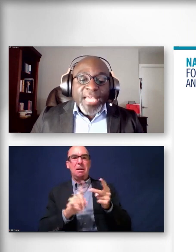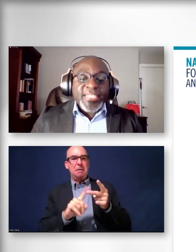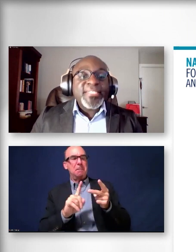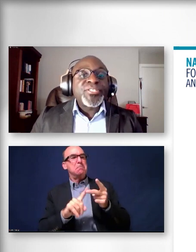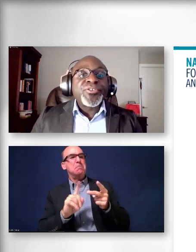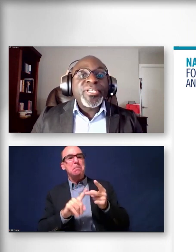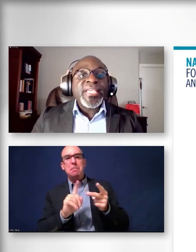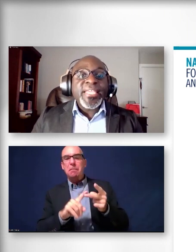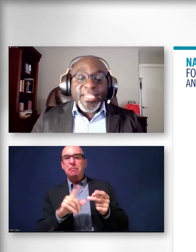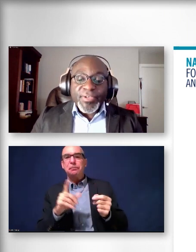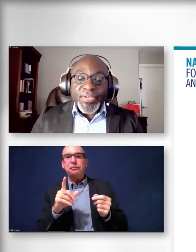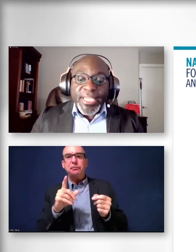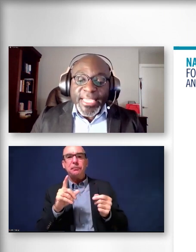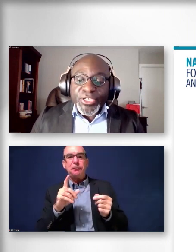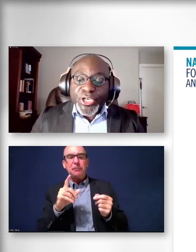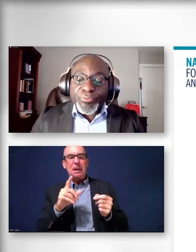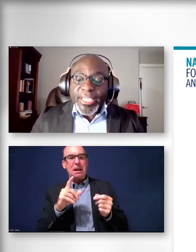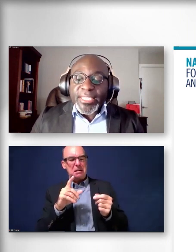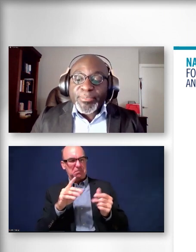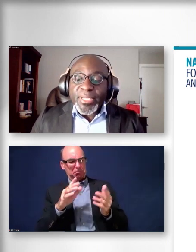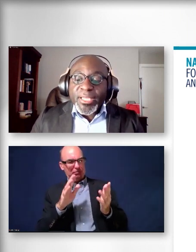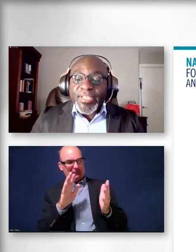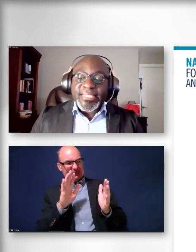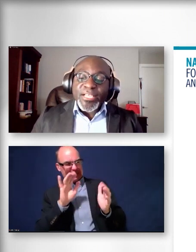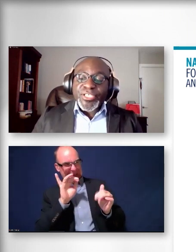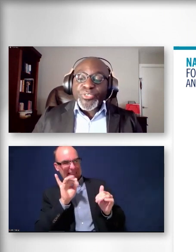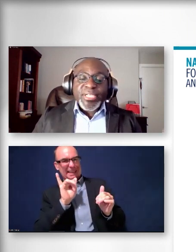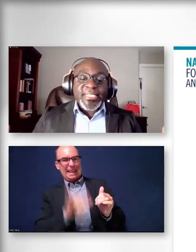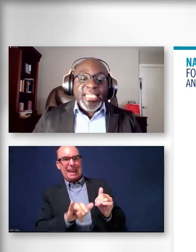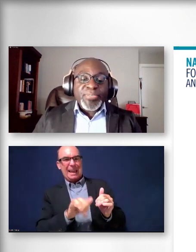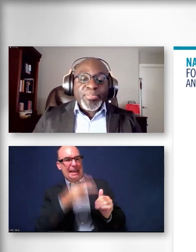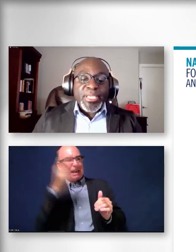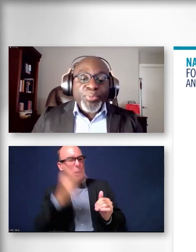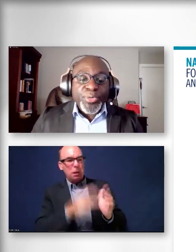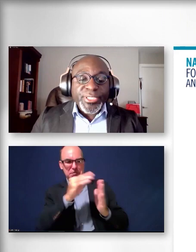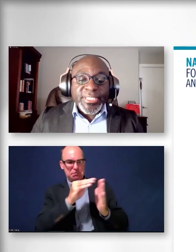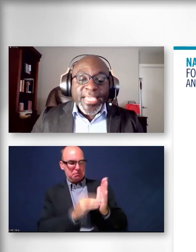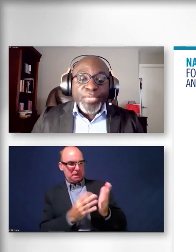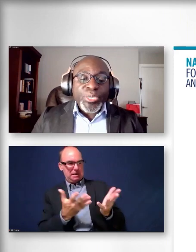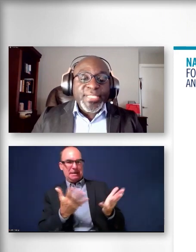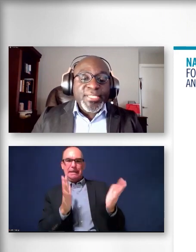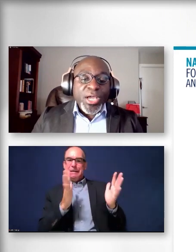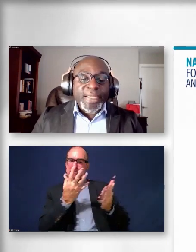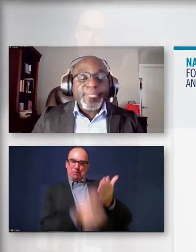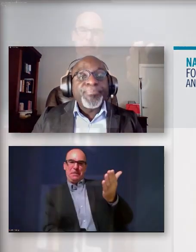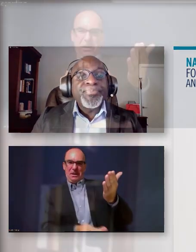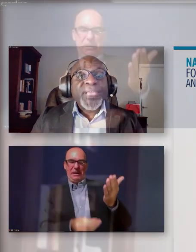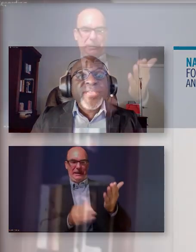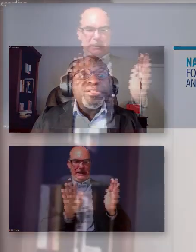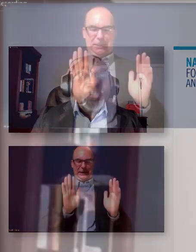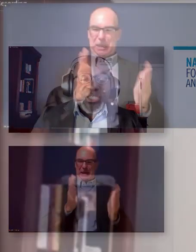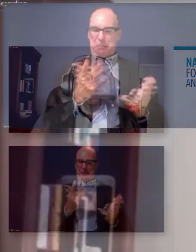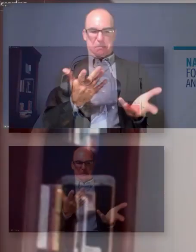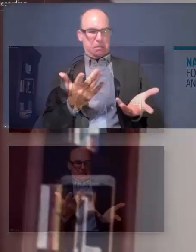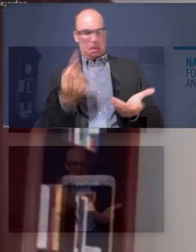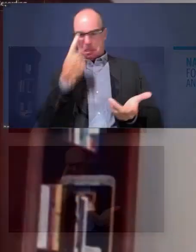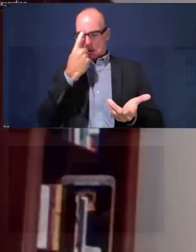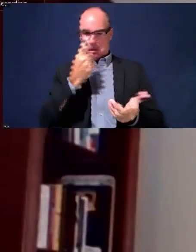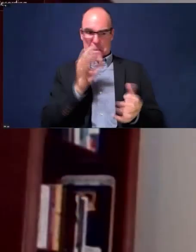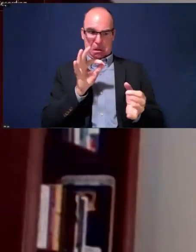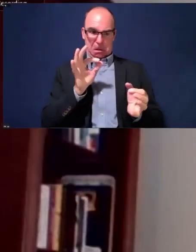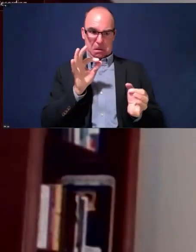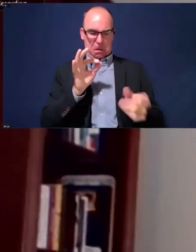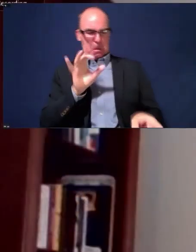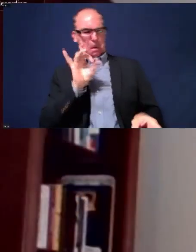These silences are indicative of a hidden curriculum that tells us what is deemed to be important and what is not. There's also a